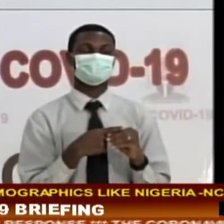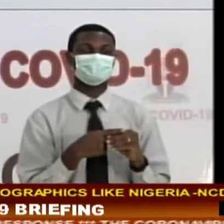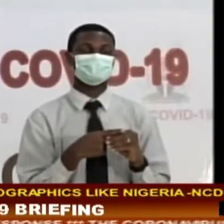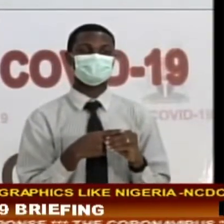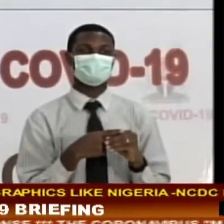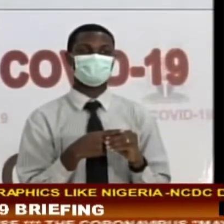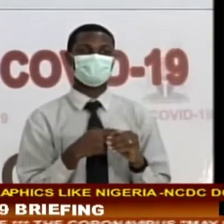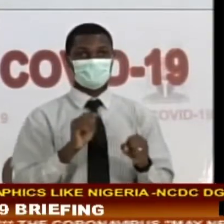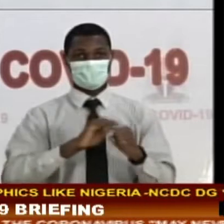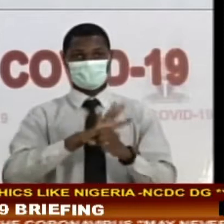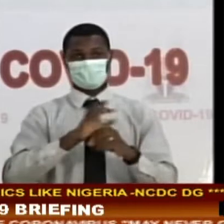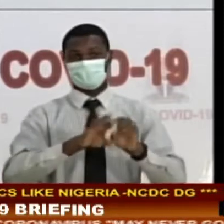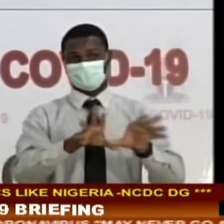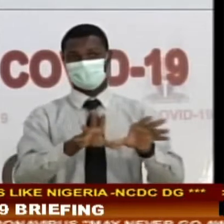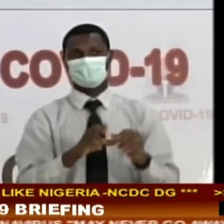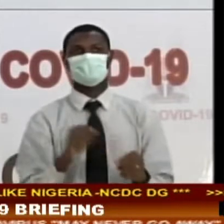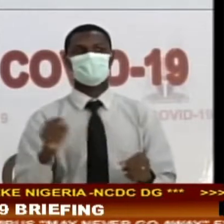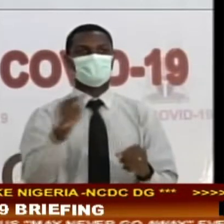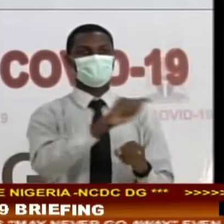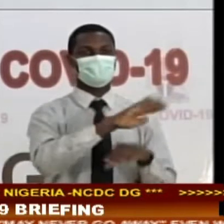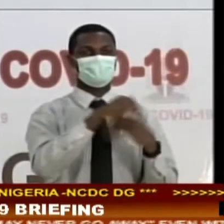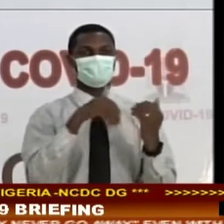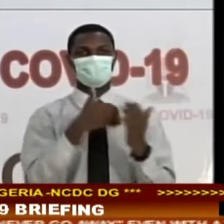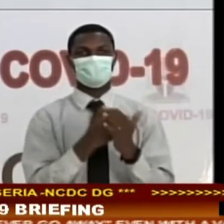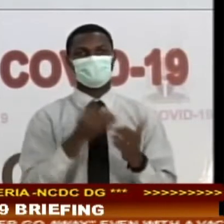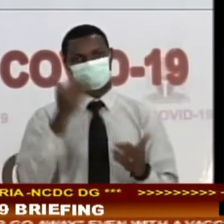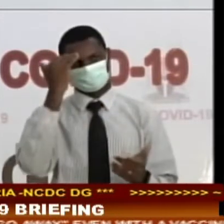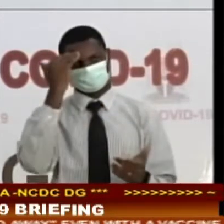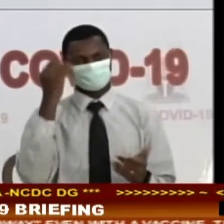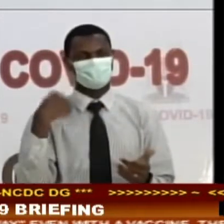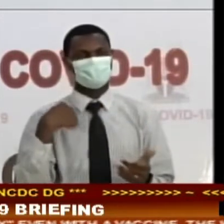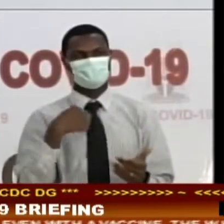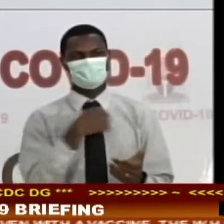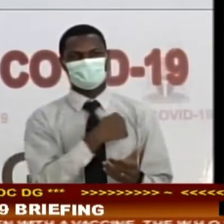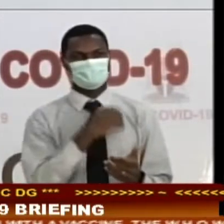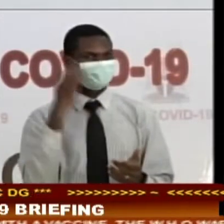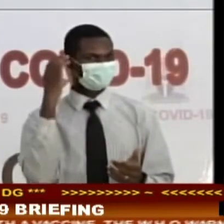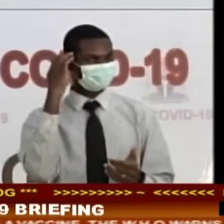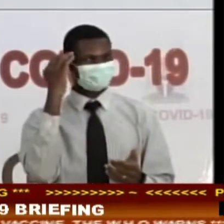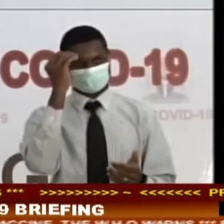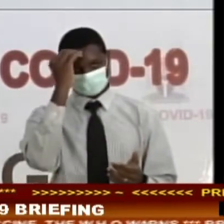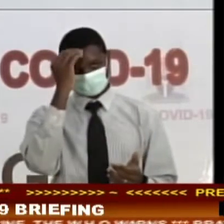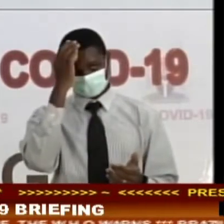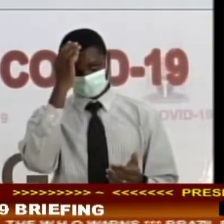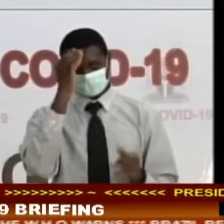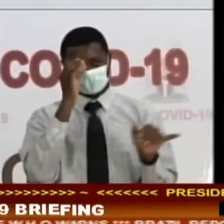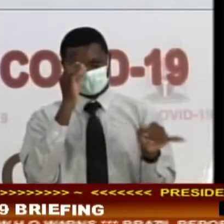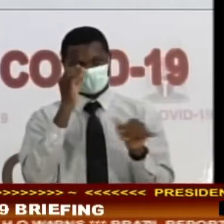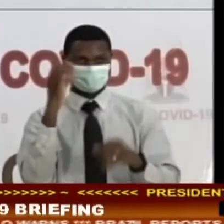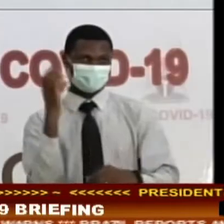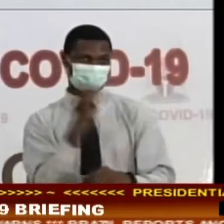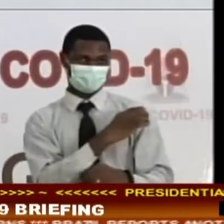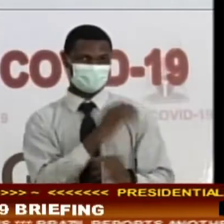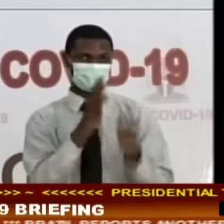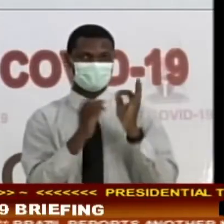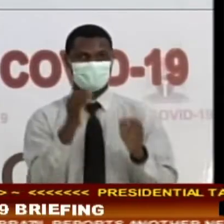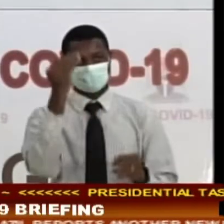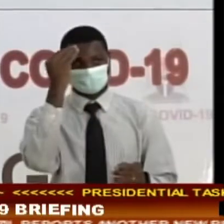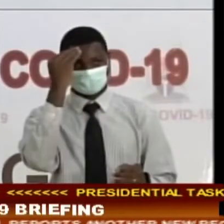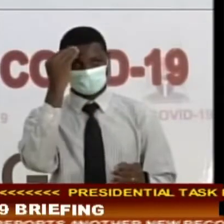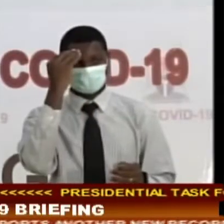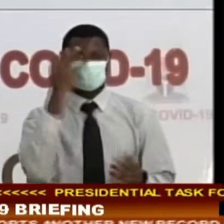cid9 um as we all know they say knowledge is power and uh by having that knowledge you will be able to protect